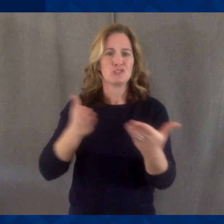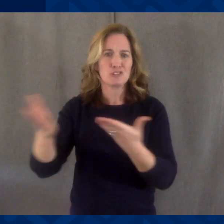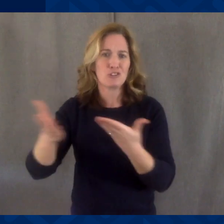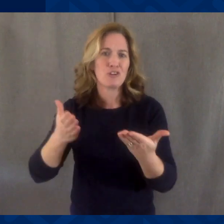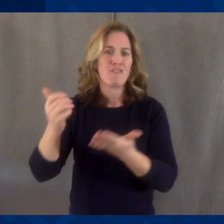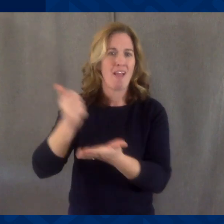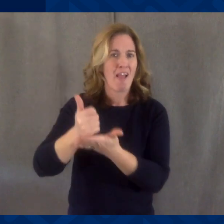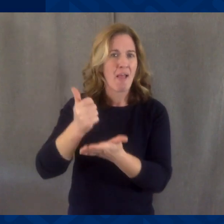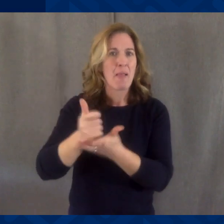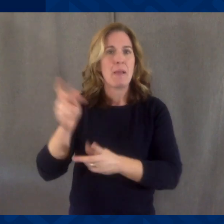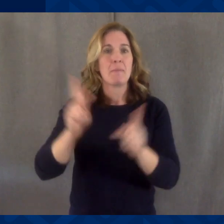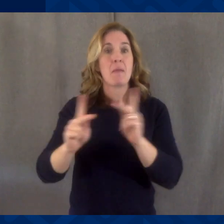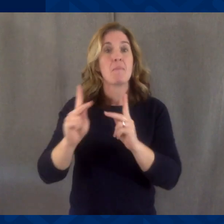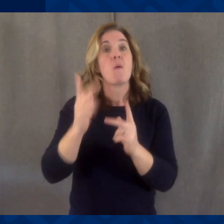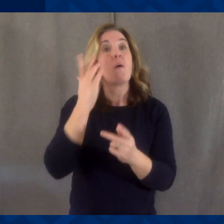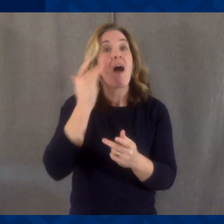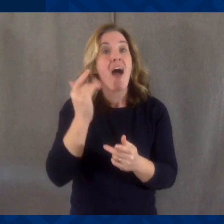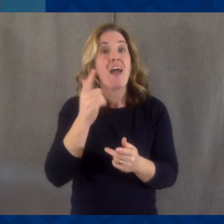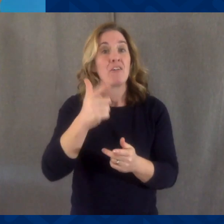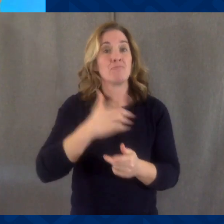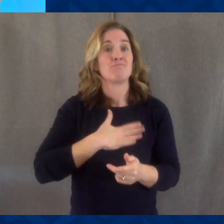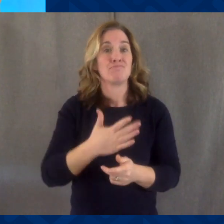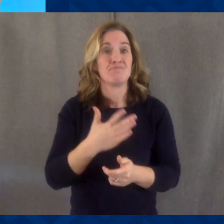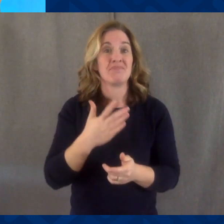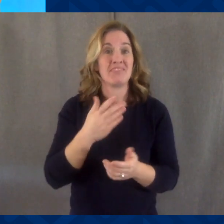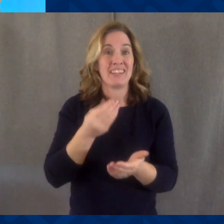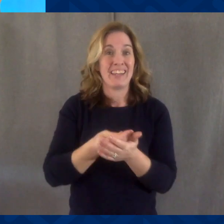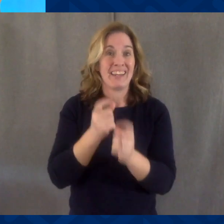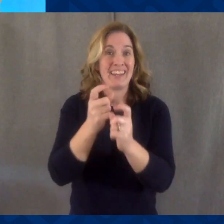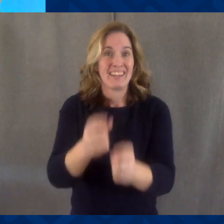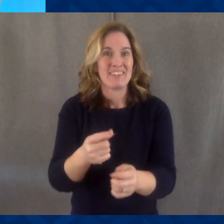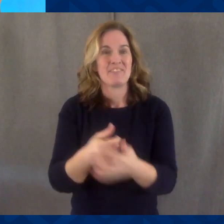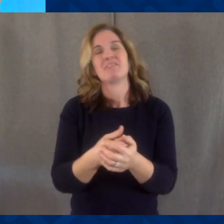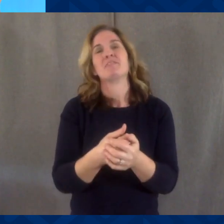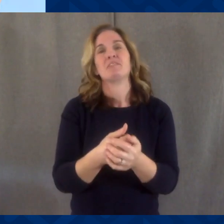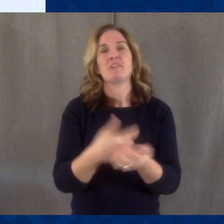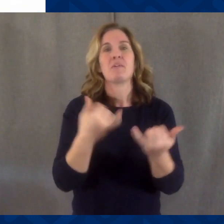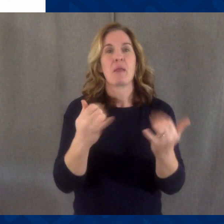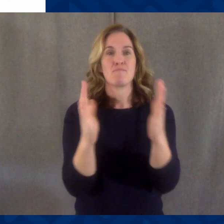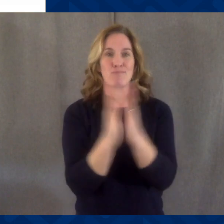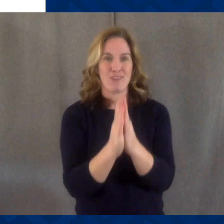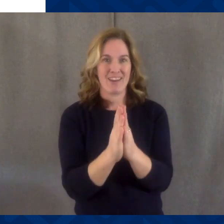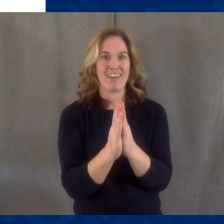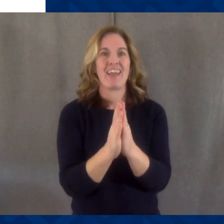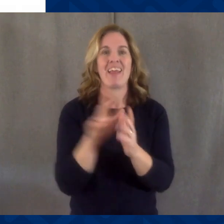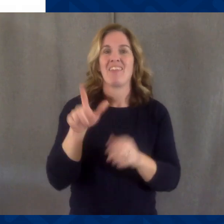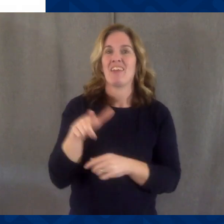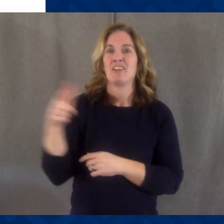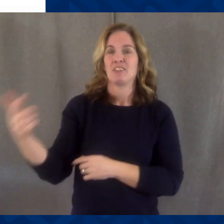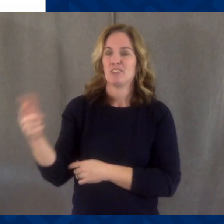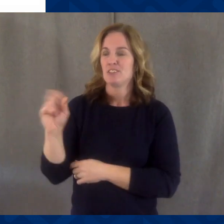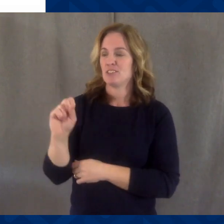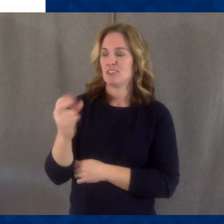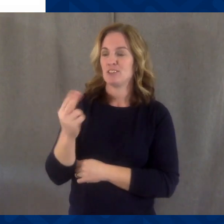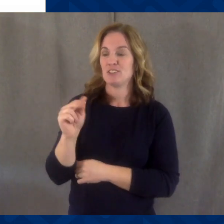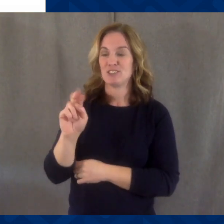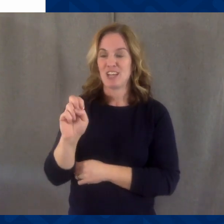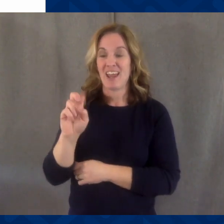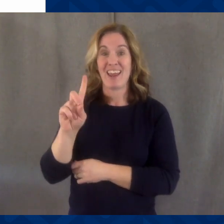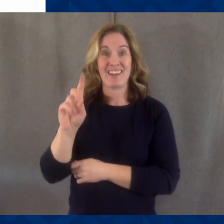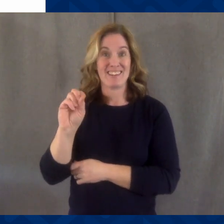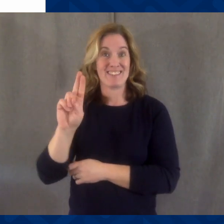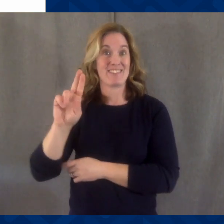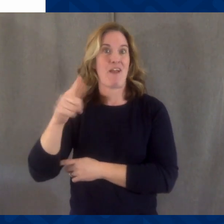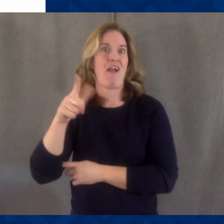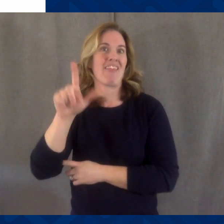to continue because of your giving. Mm-hmm. And so what I'm going to do now is I'm going to pray for our offering, and then Pastor Shane Douglas Huey is going to preach this week's